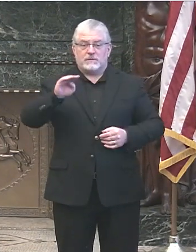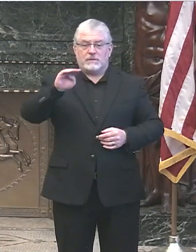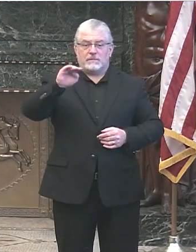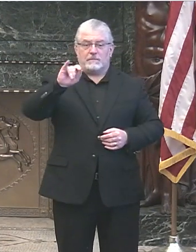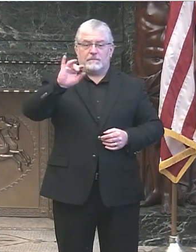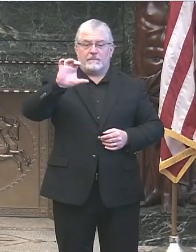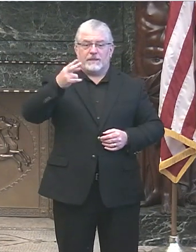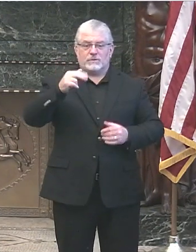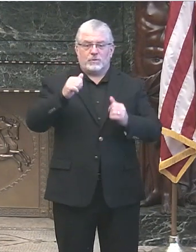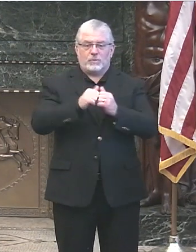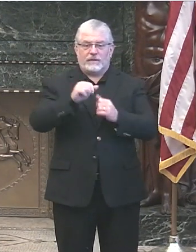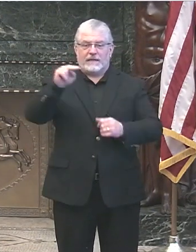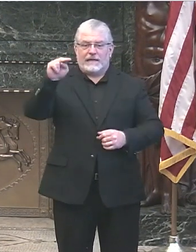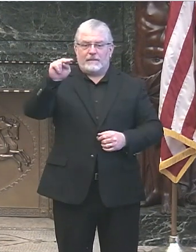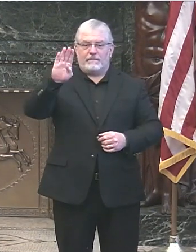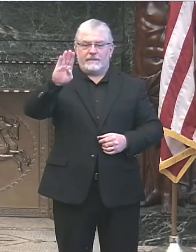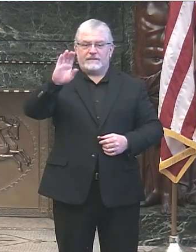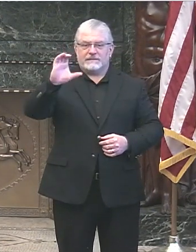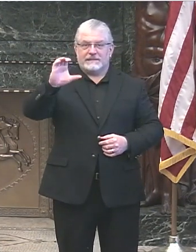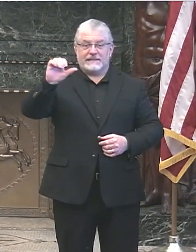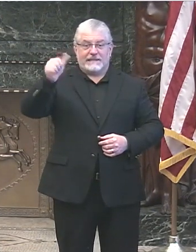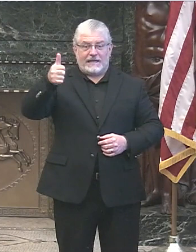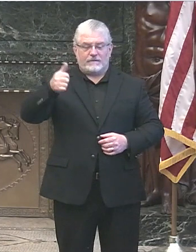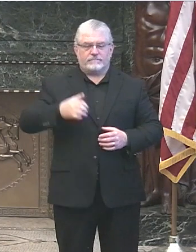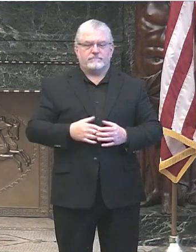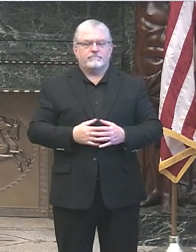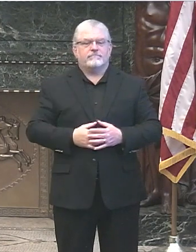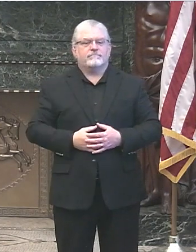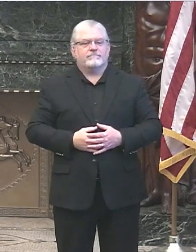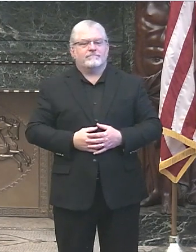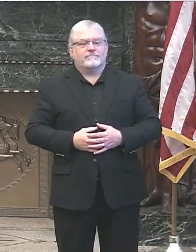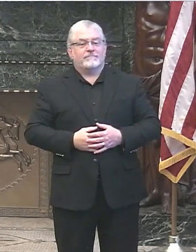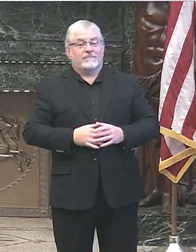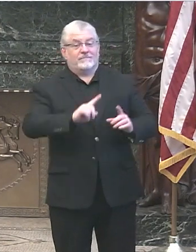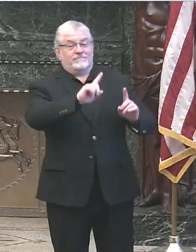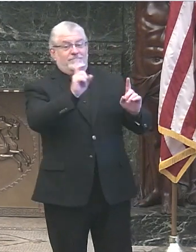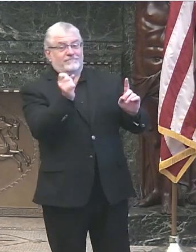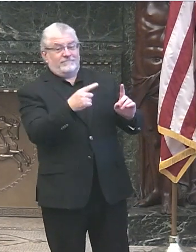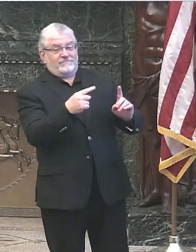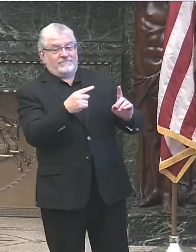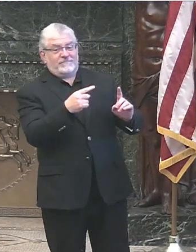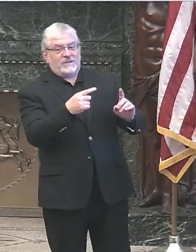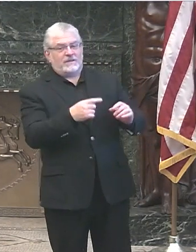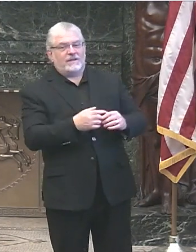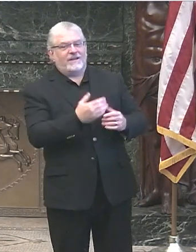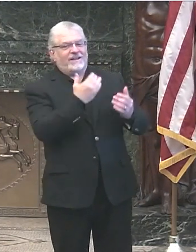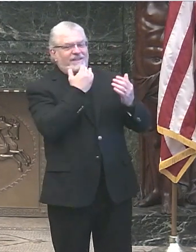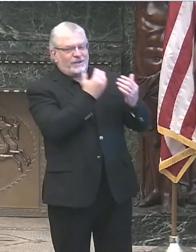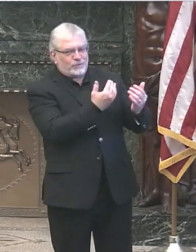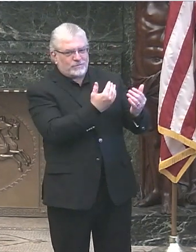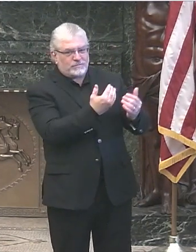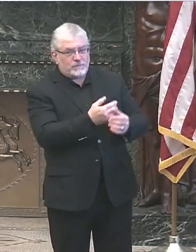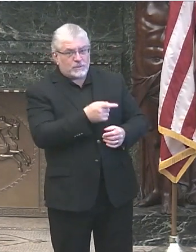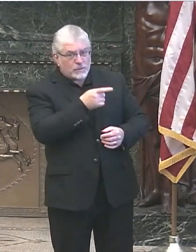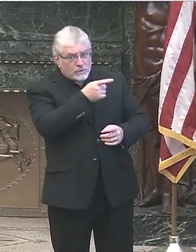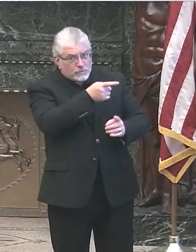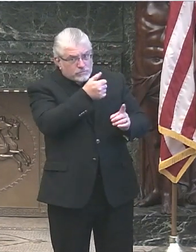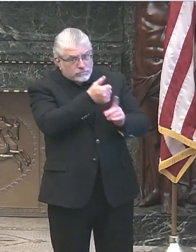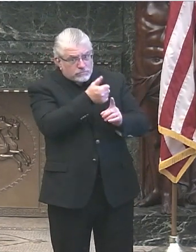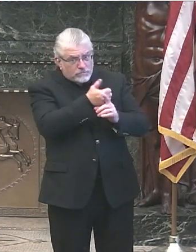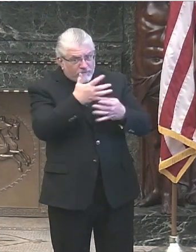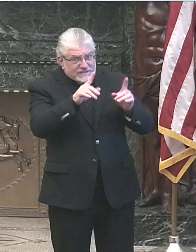NBC 10. Mitch. Thank you. Mr. Mayor, have you been tested for COVID-19?